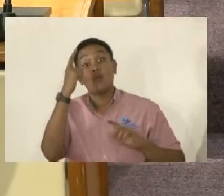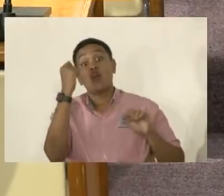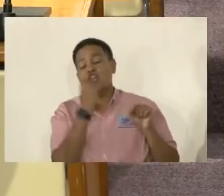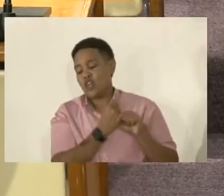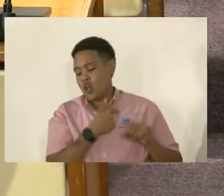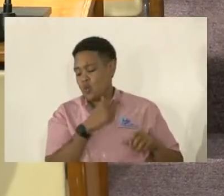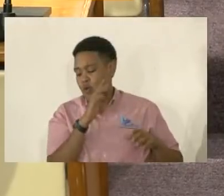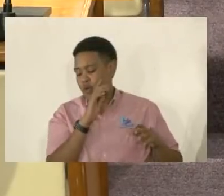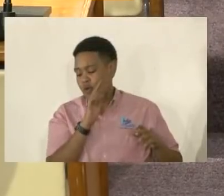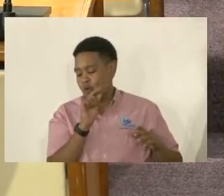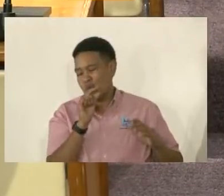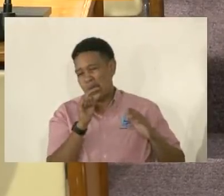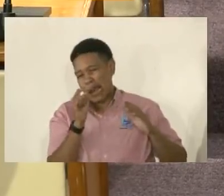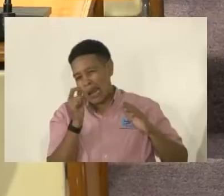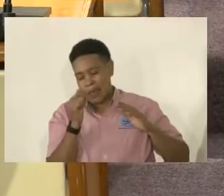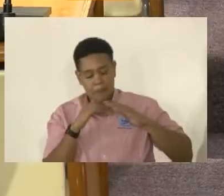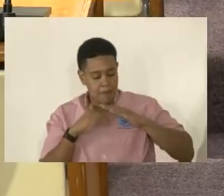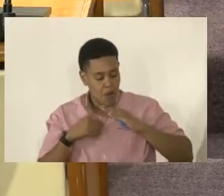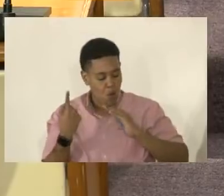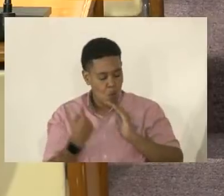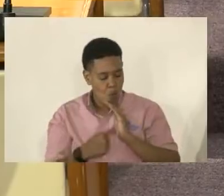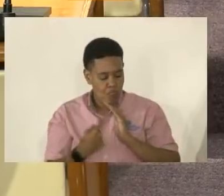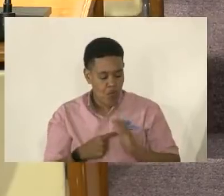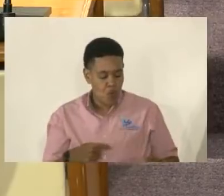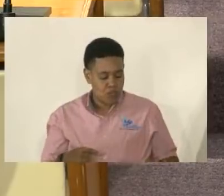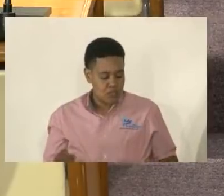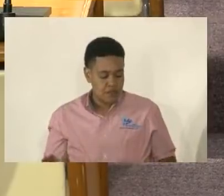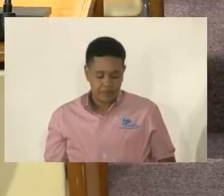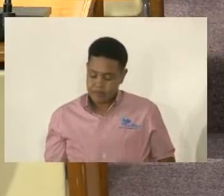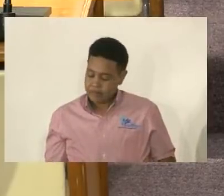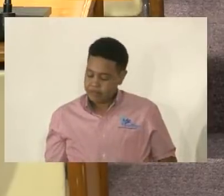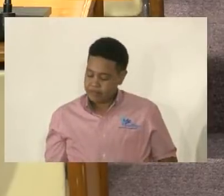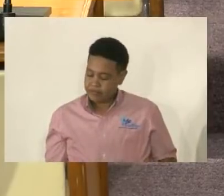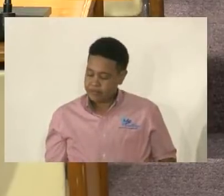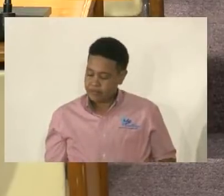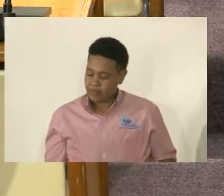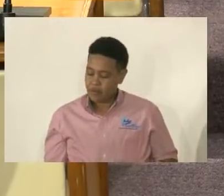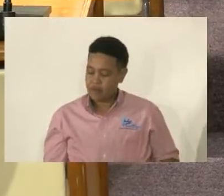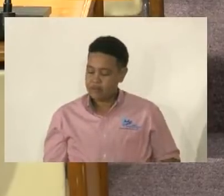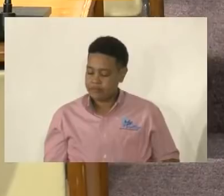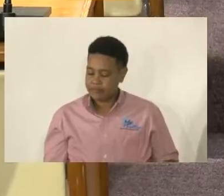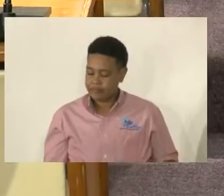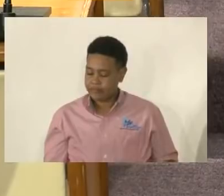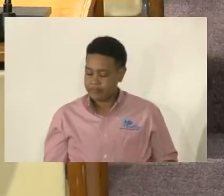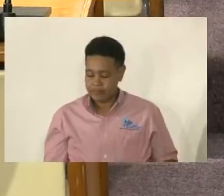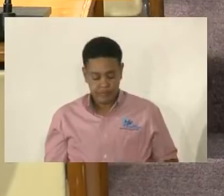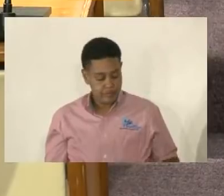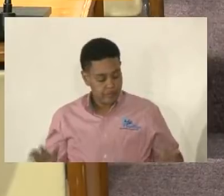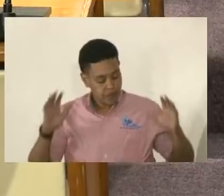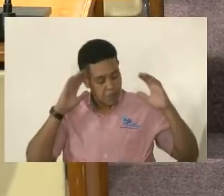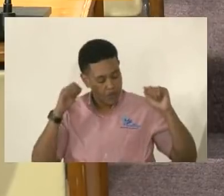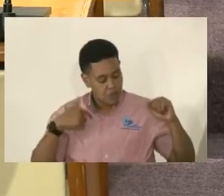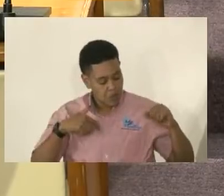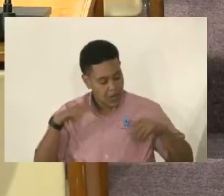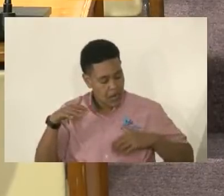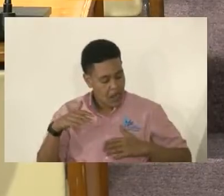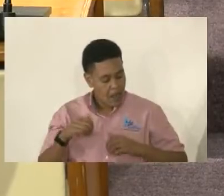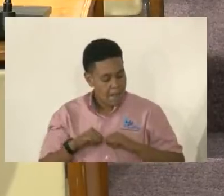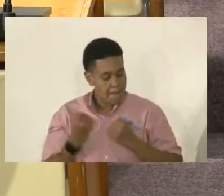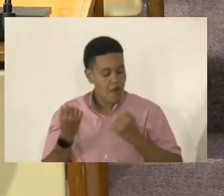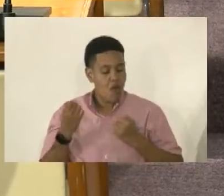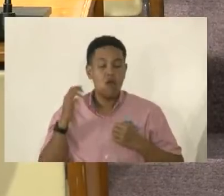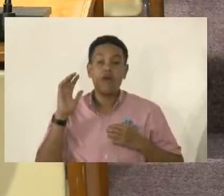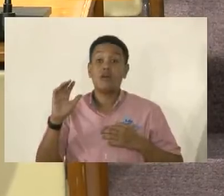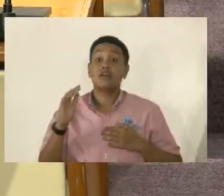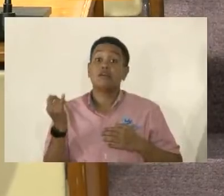went marginally below 1,000. So, Mr. President, we have not broken the back of the gang